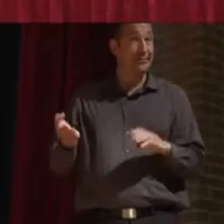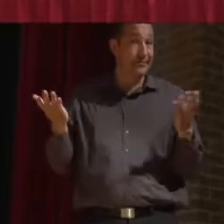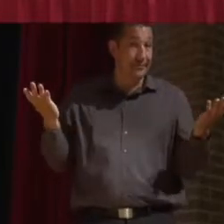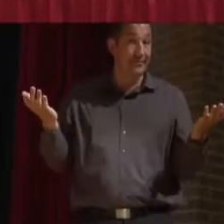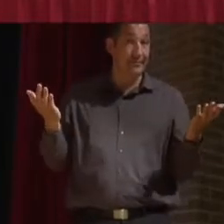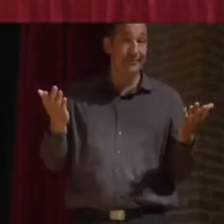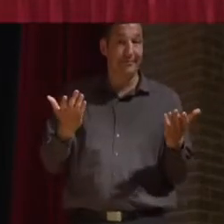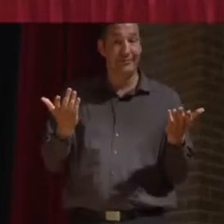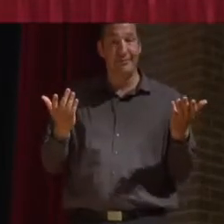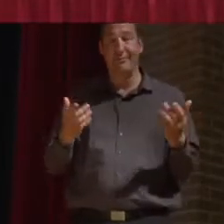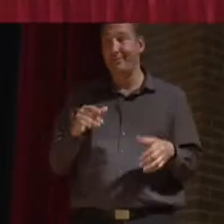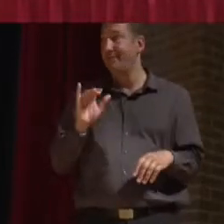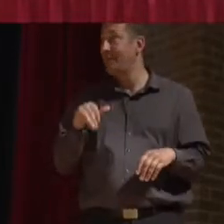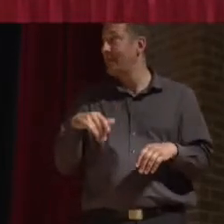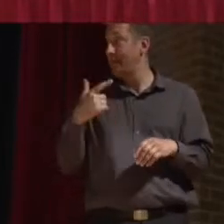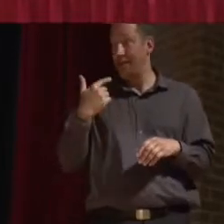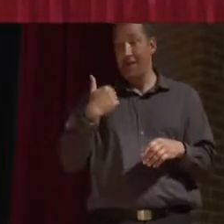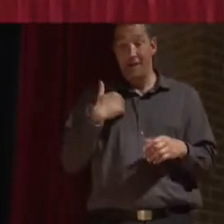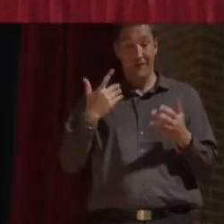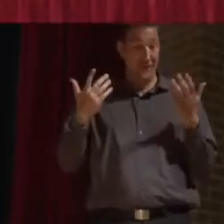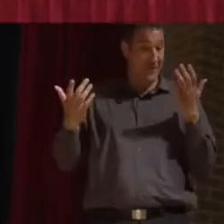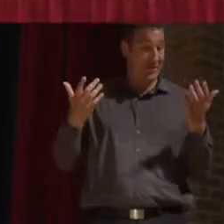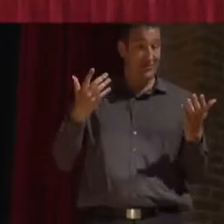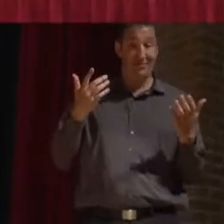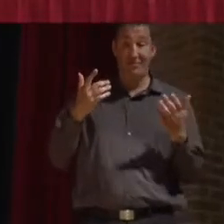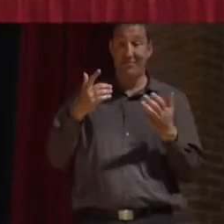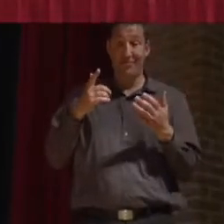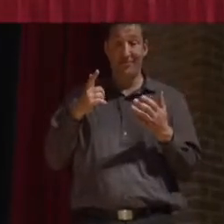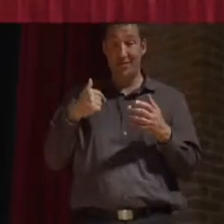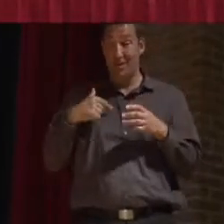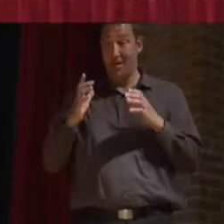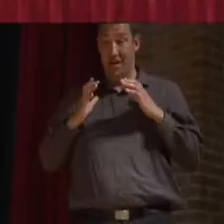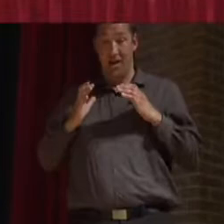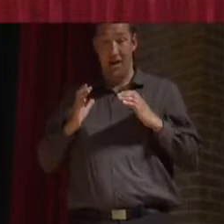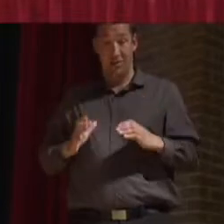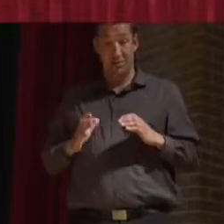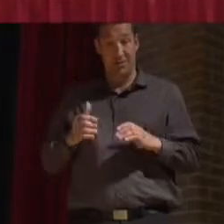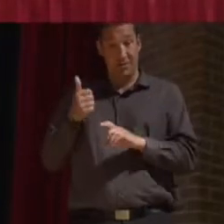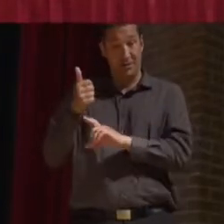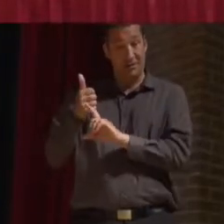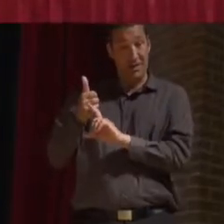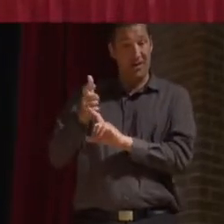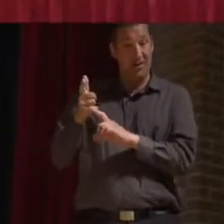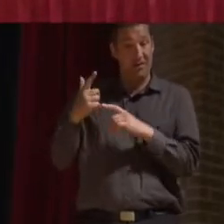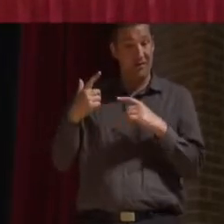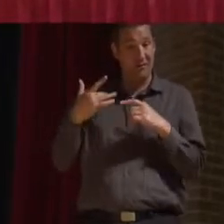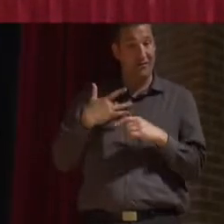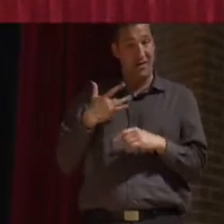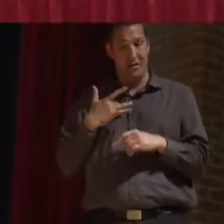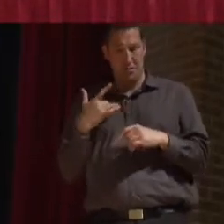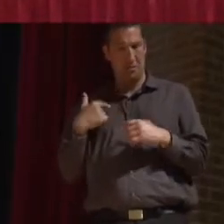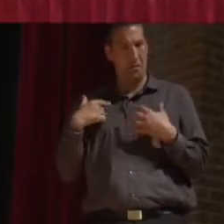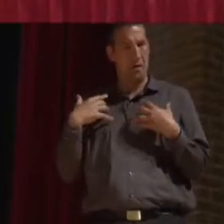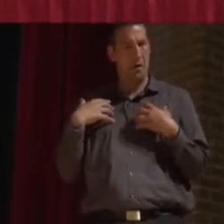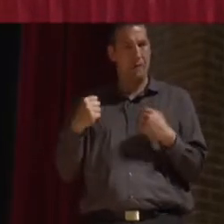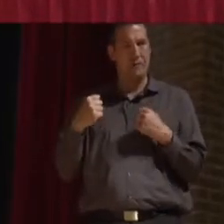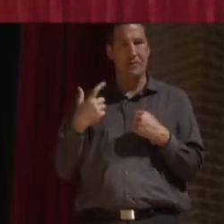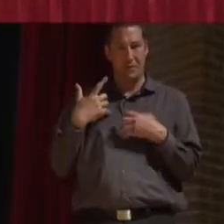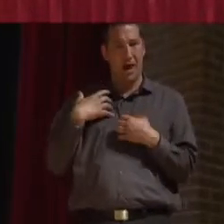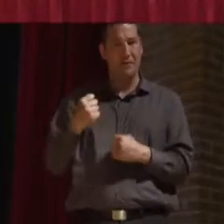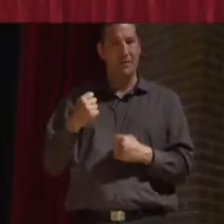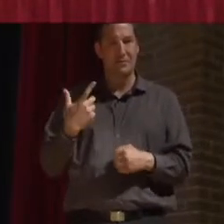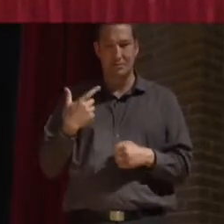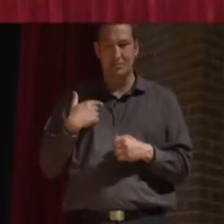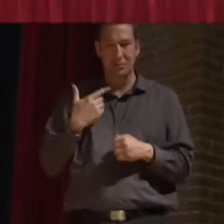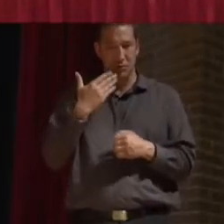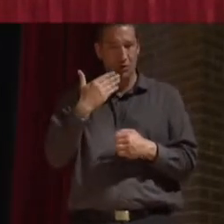then we've got two sides of it. It's giving our customers confidence that it's being done the right way, you know, but then it's also giving,